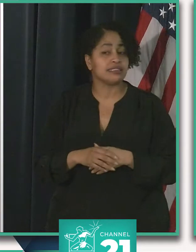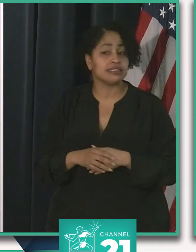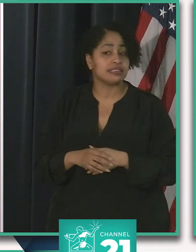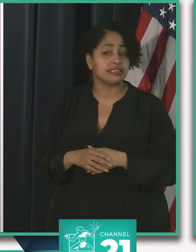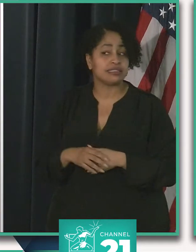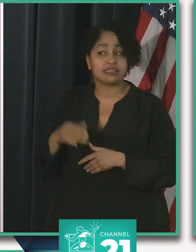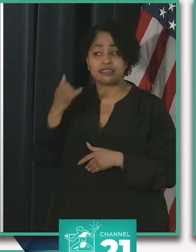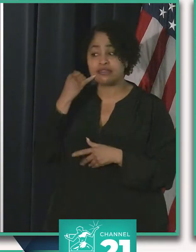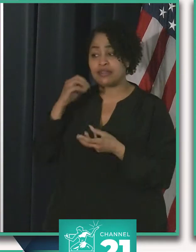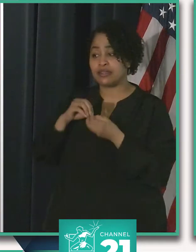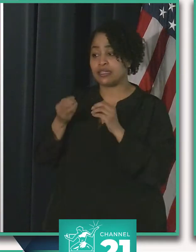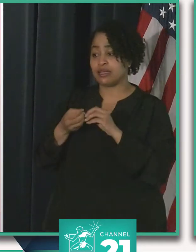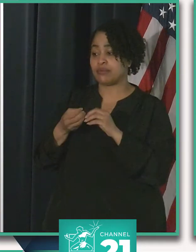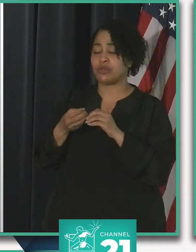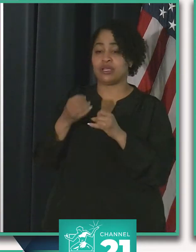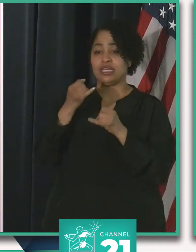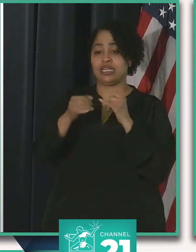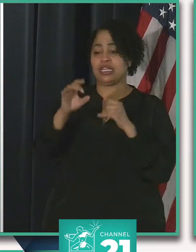Ending in